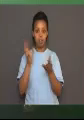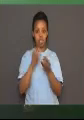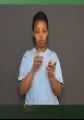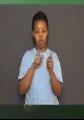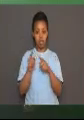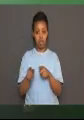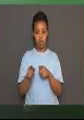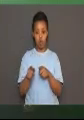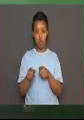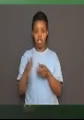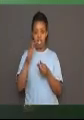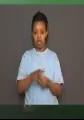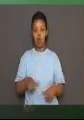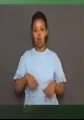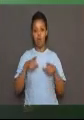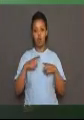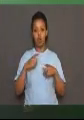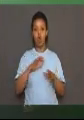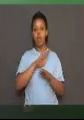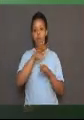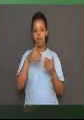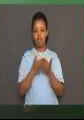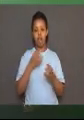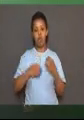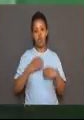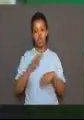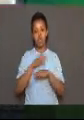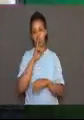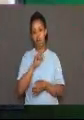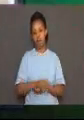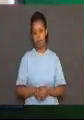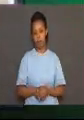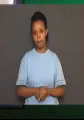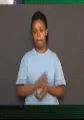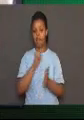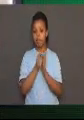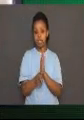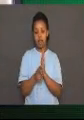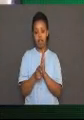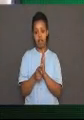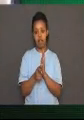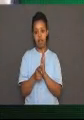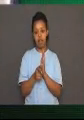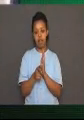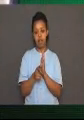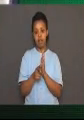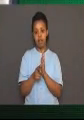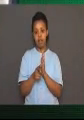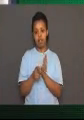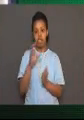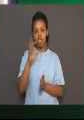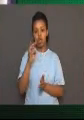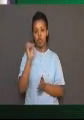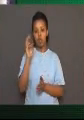an effect on the entire organism. For example, if